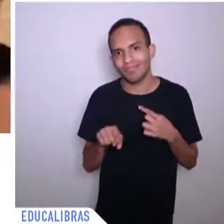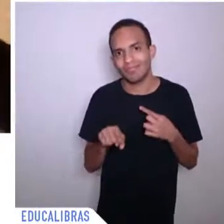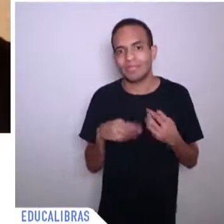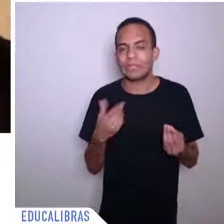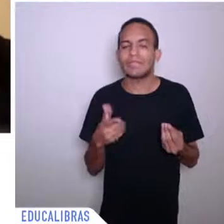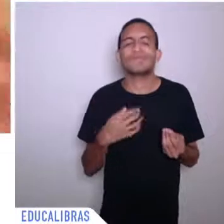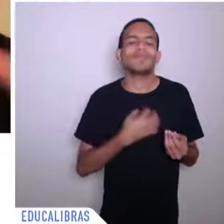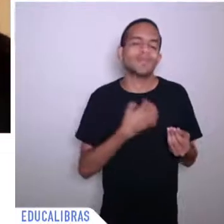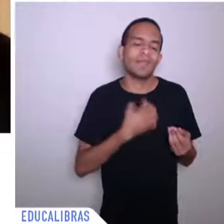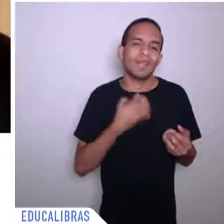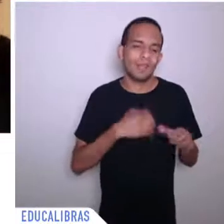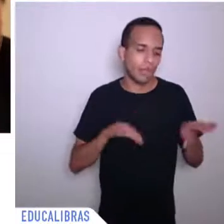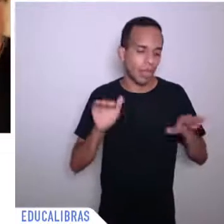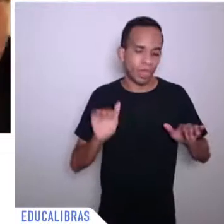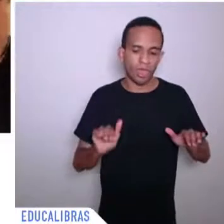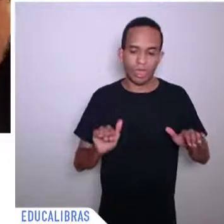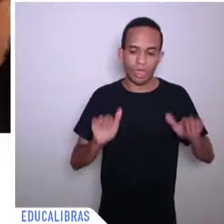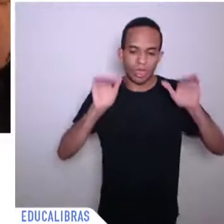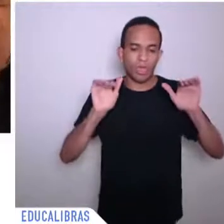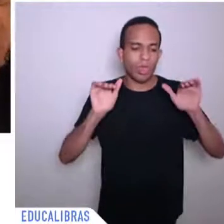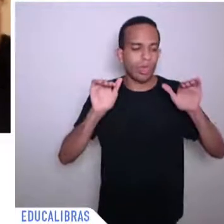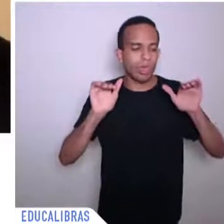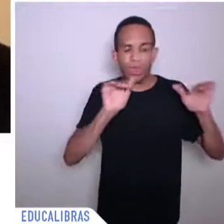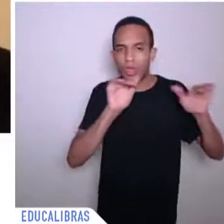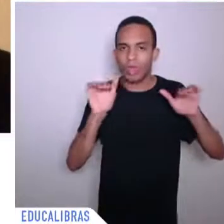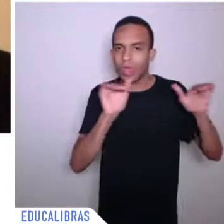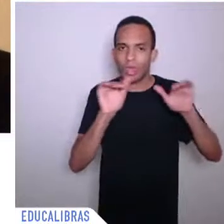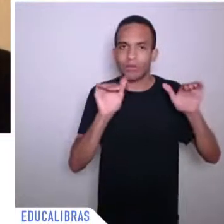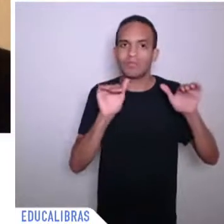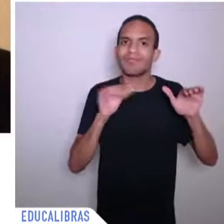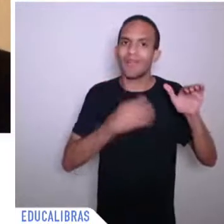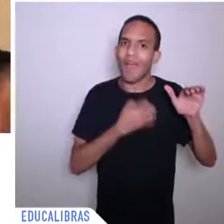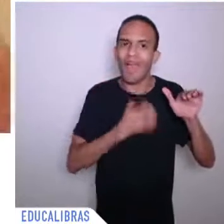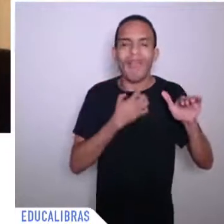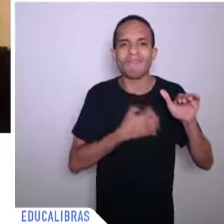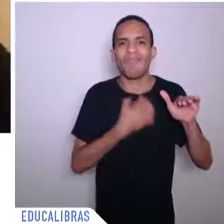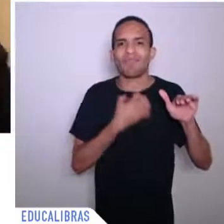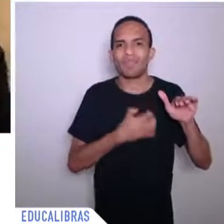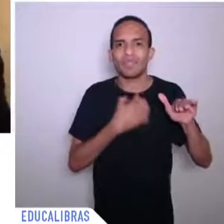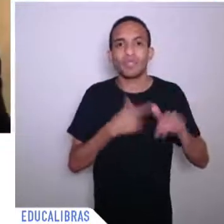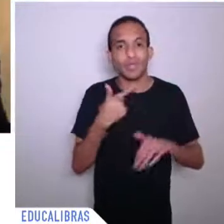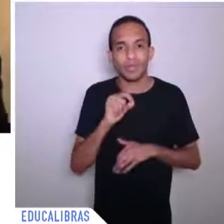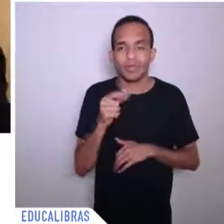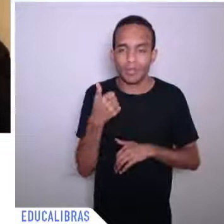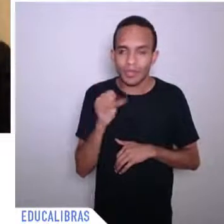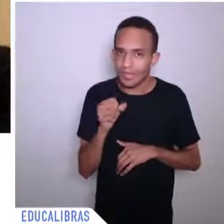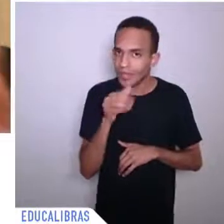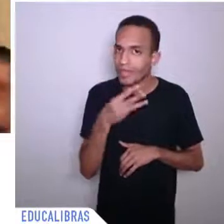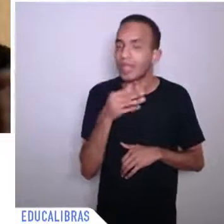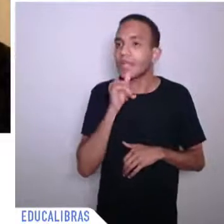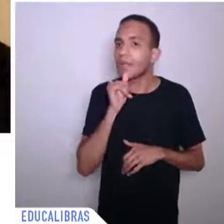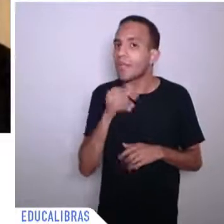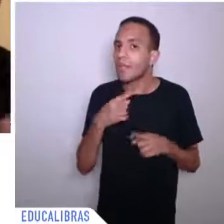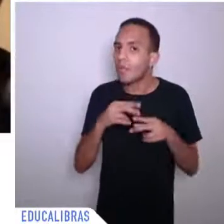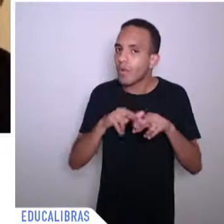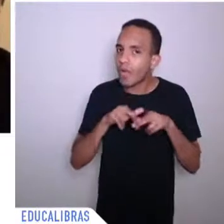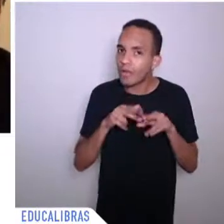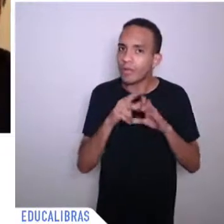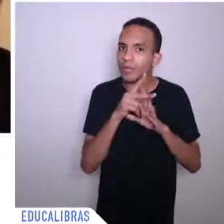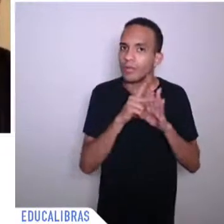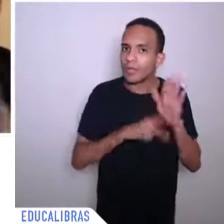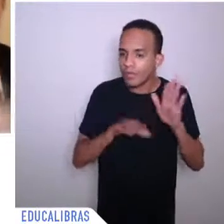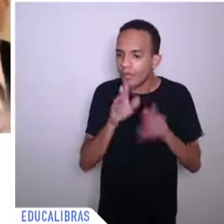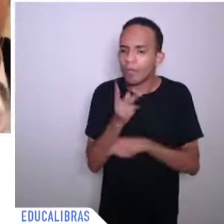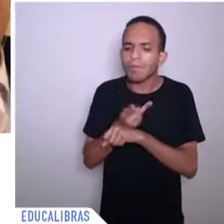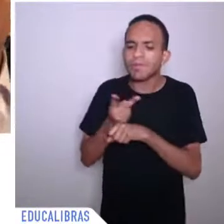this demand. There was this bad temper that was generalized and everywhere